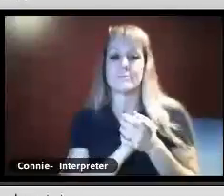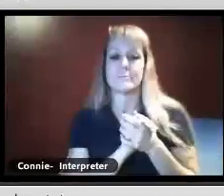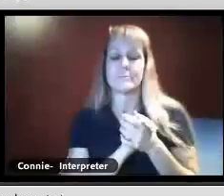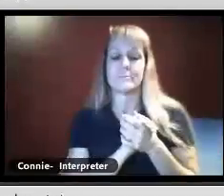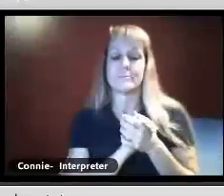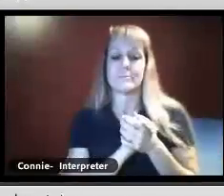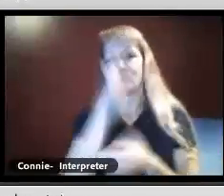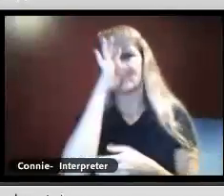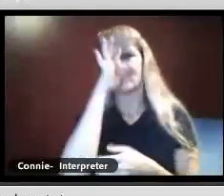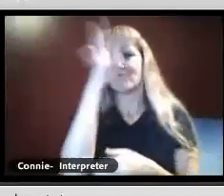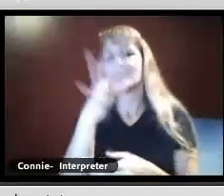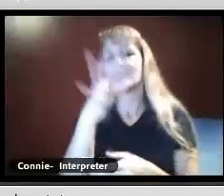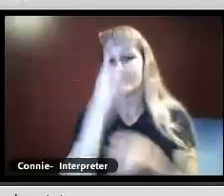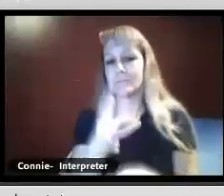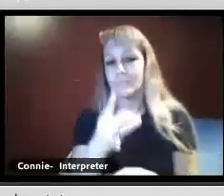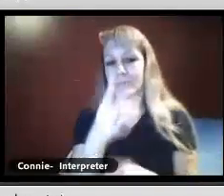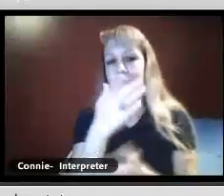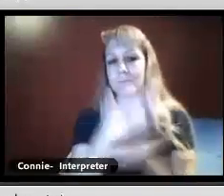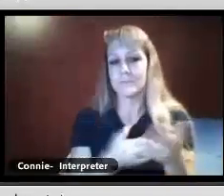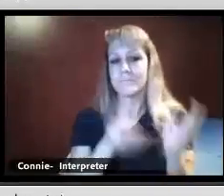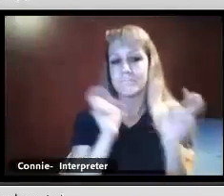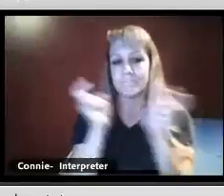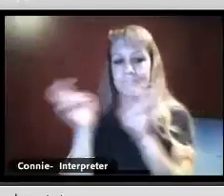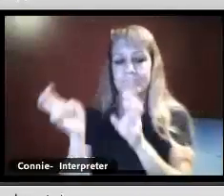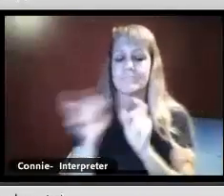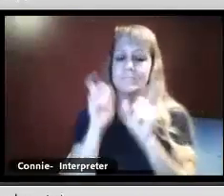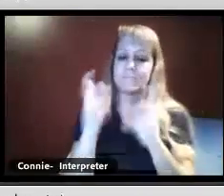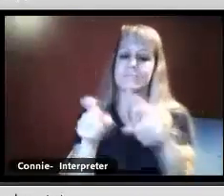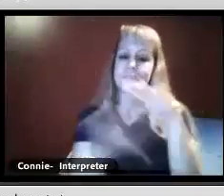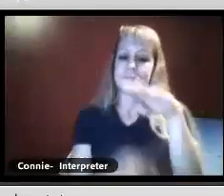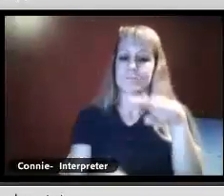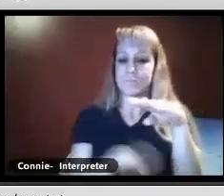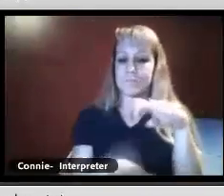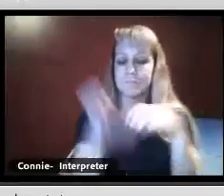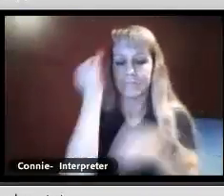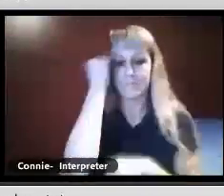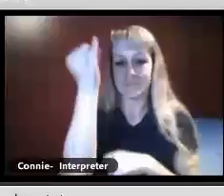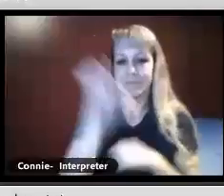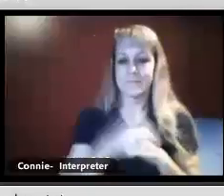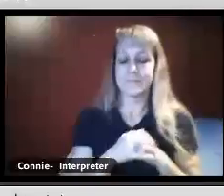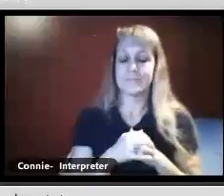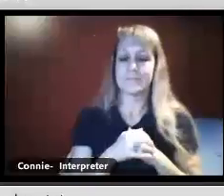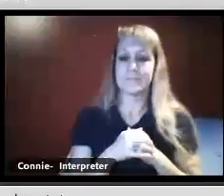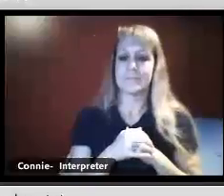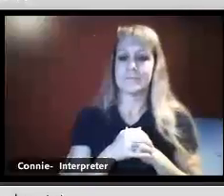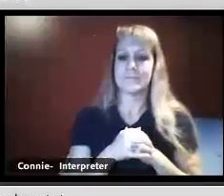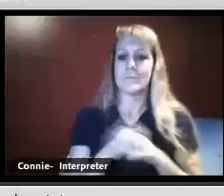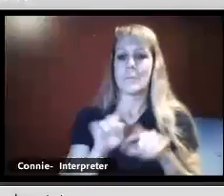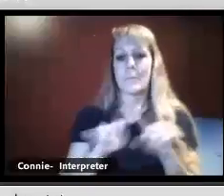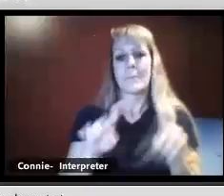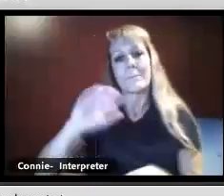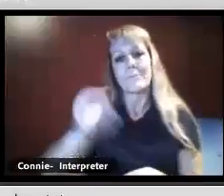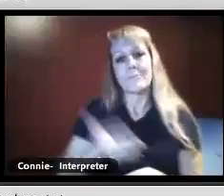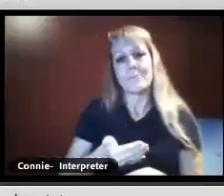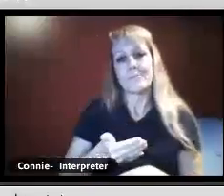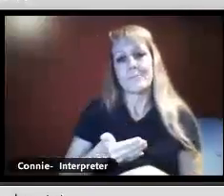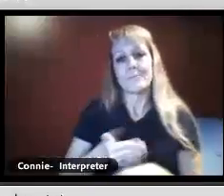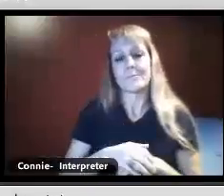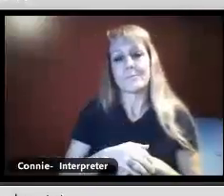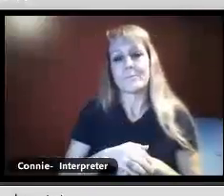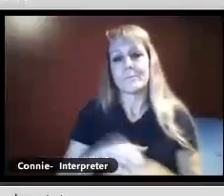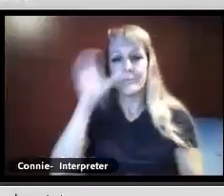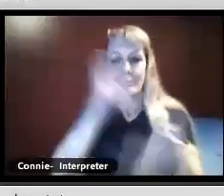create interest in certain subjects, to provide basic overviews. But I will just invite you to